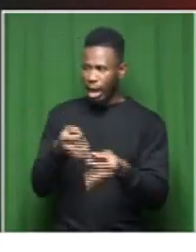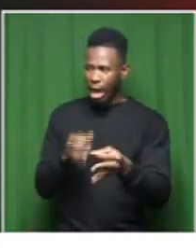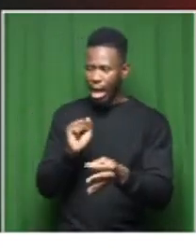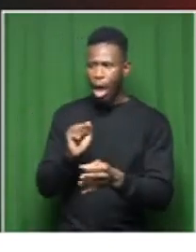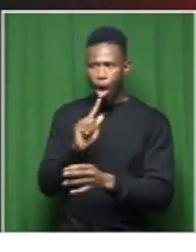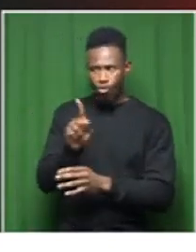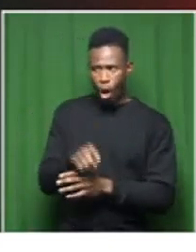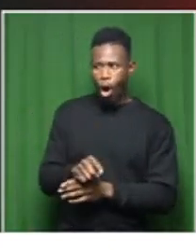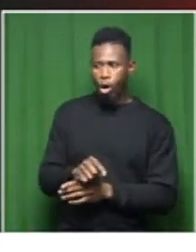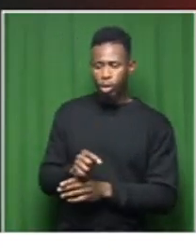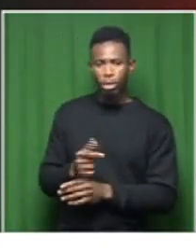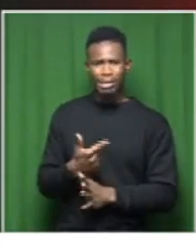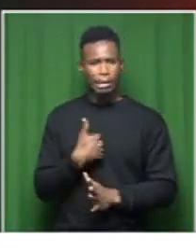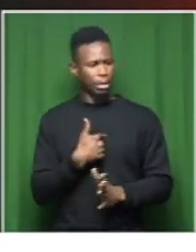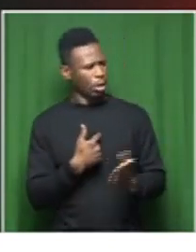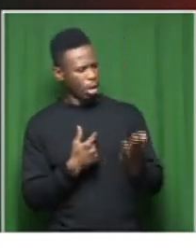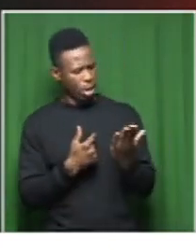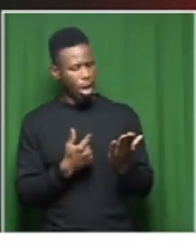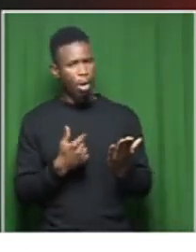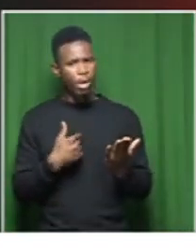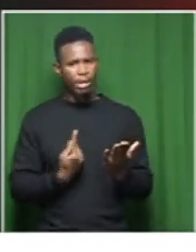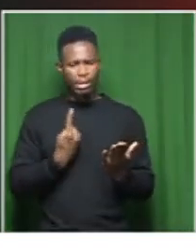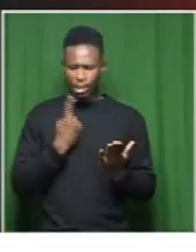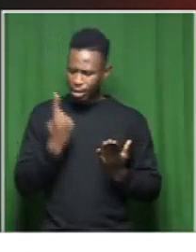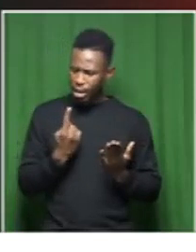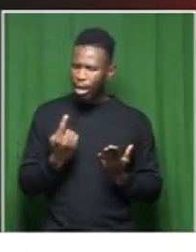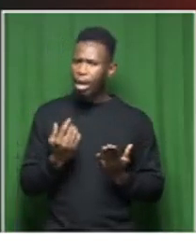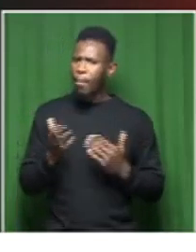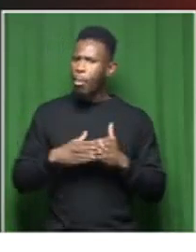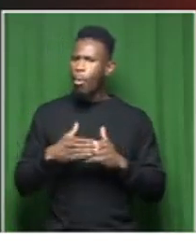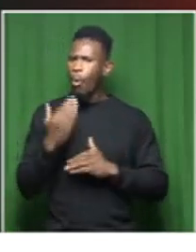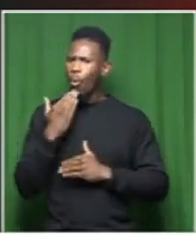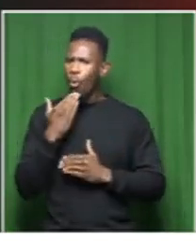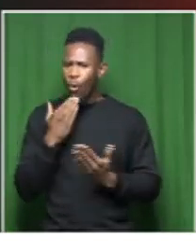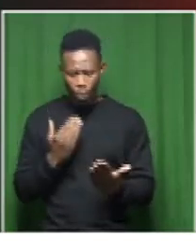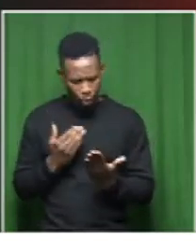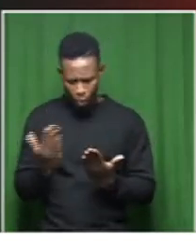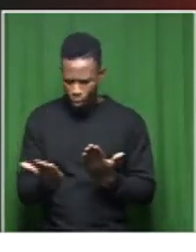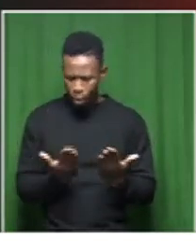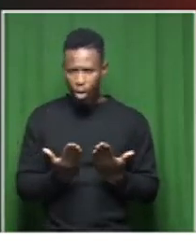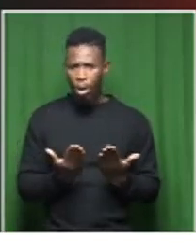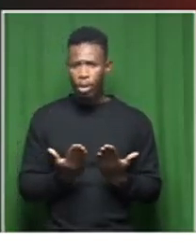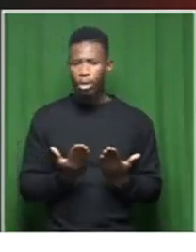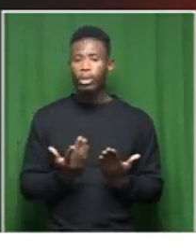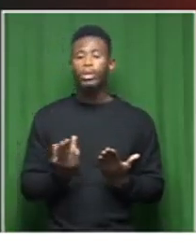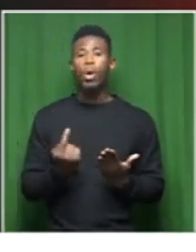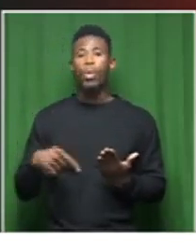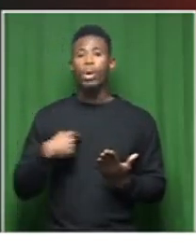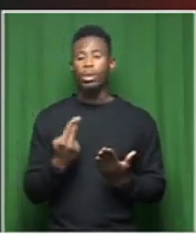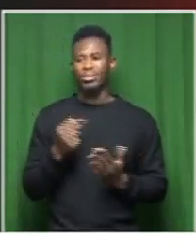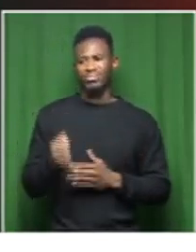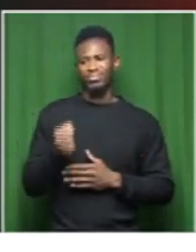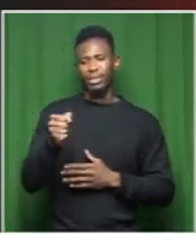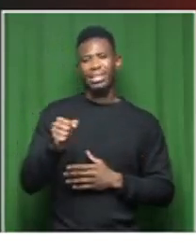asked myself, but who else? And then while I was doing so, we've just appointed a